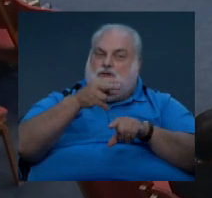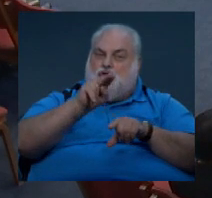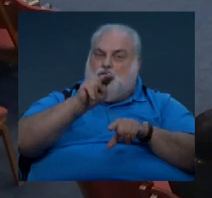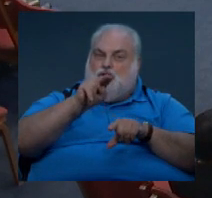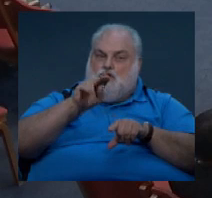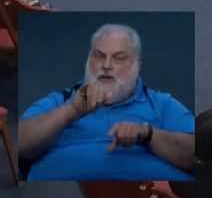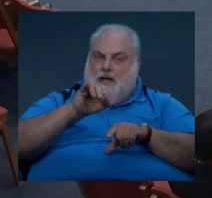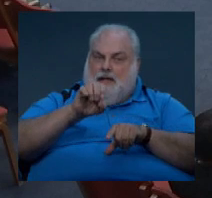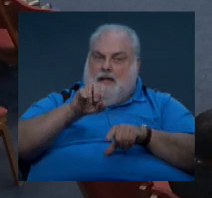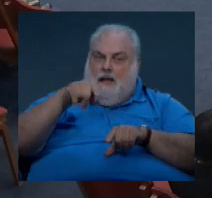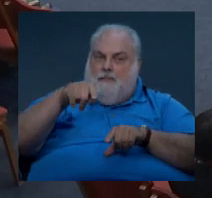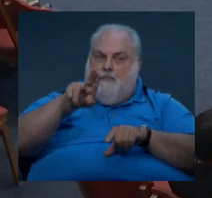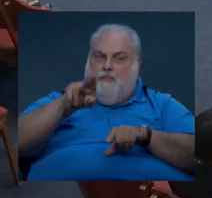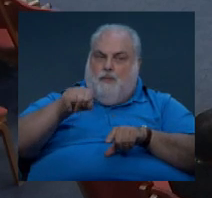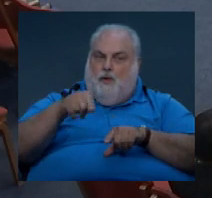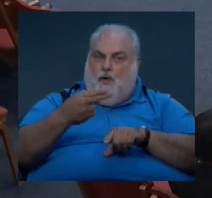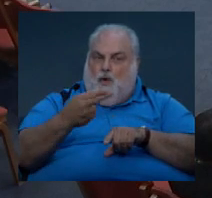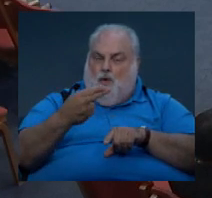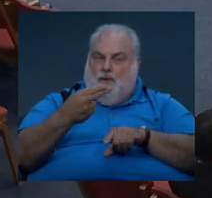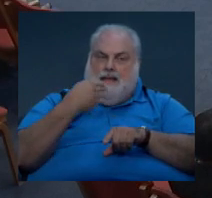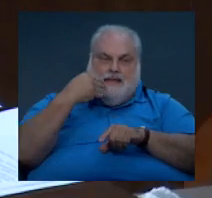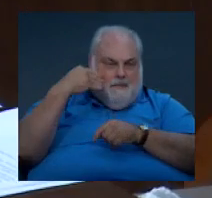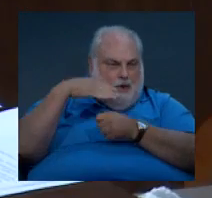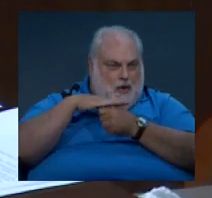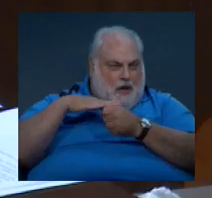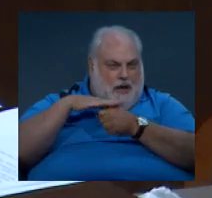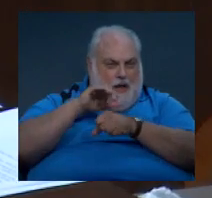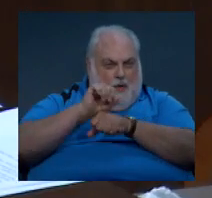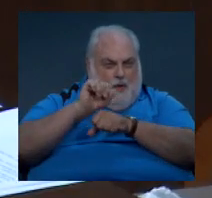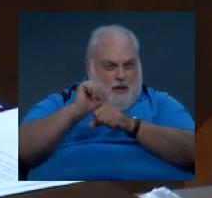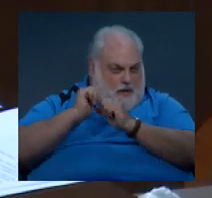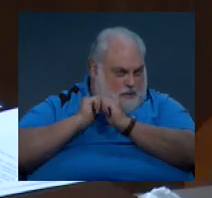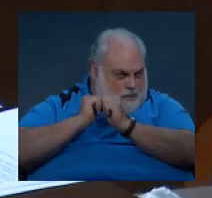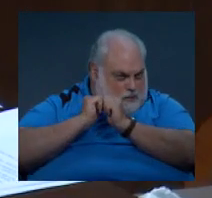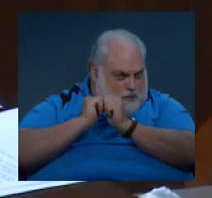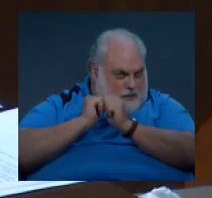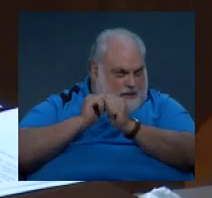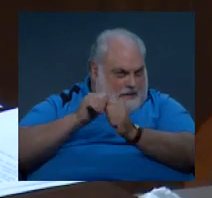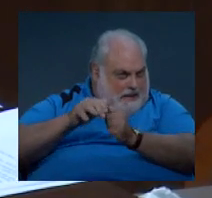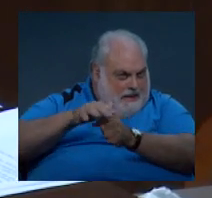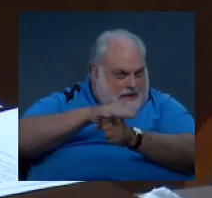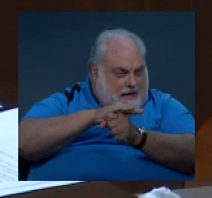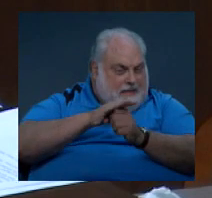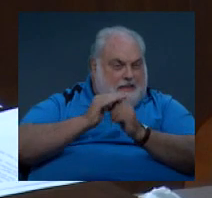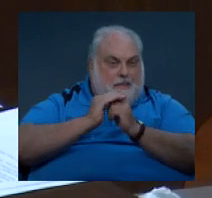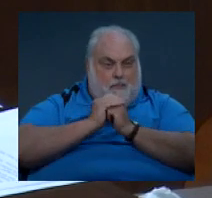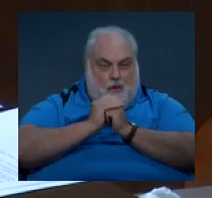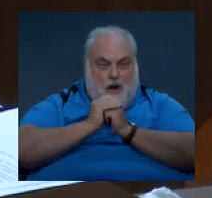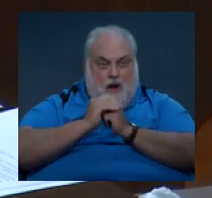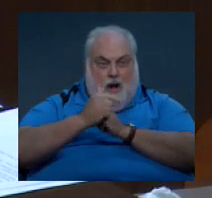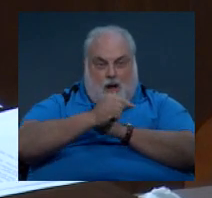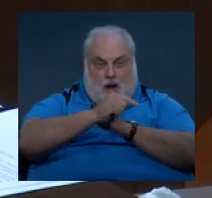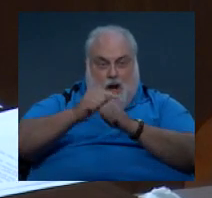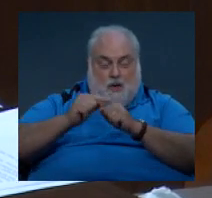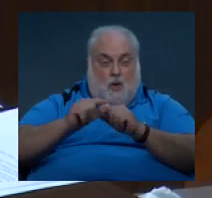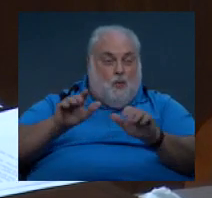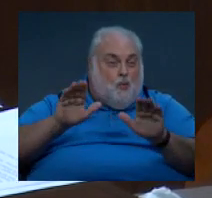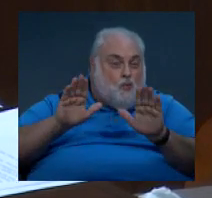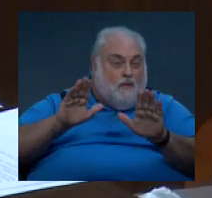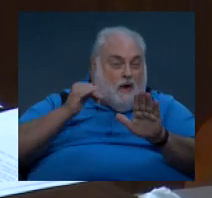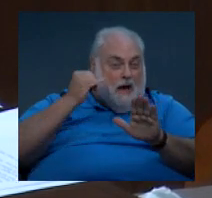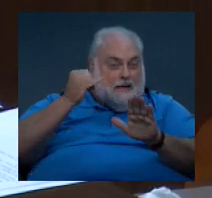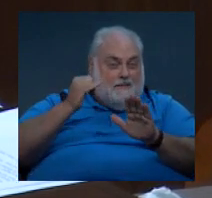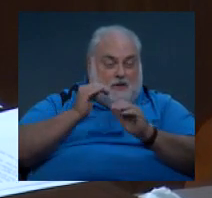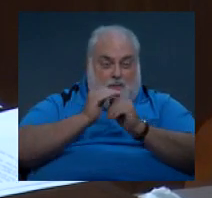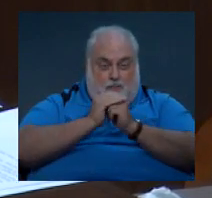neighborhood. And in working with them and everything, and this prayer garden is a wonderful idea if it was